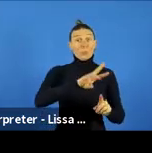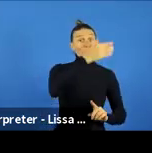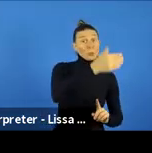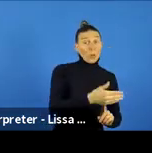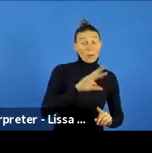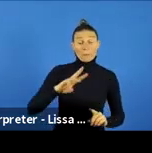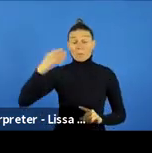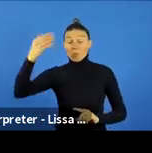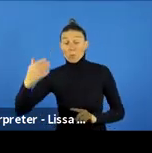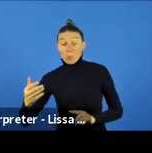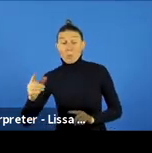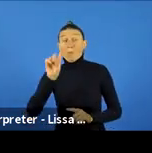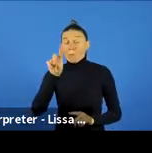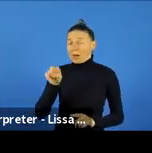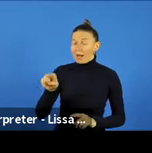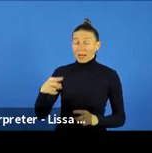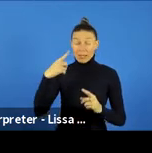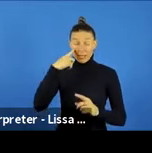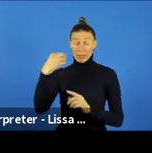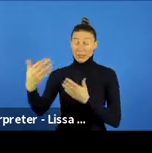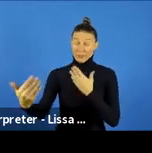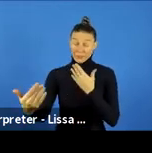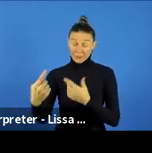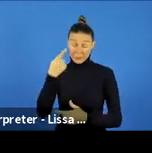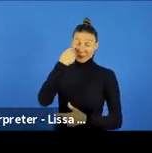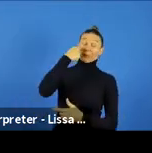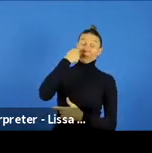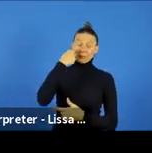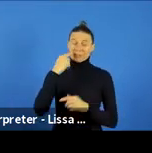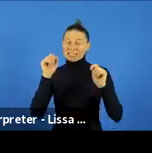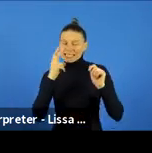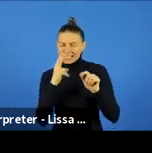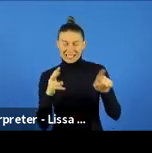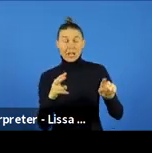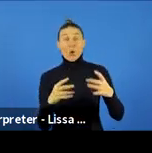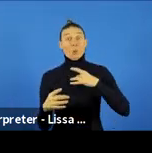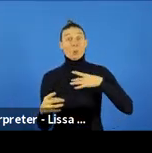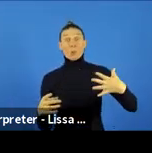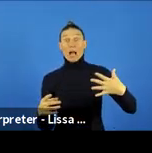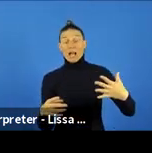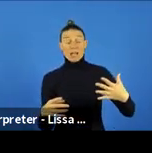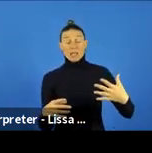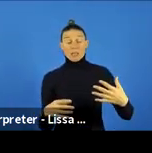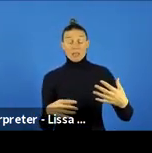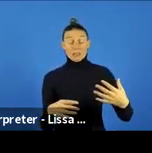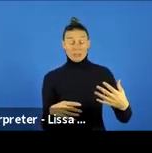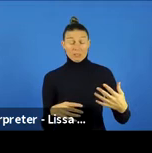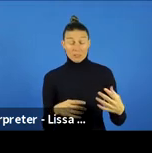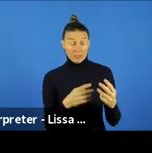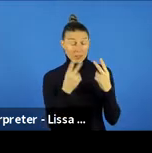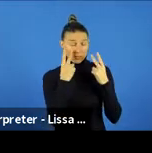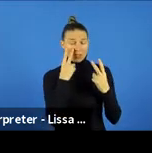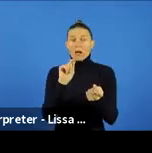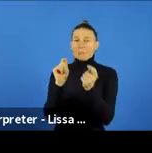with light sensitivity. As you can see, the background is darkened so that you can keep on browsing without problem and without